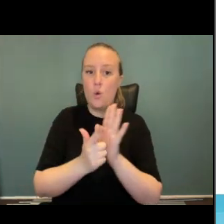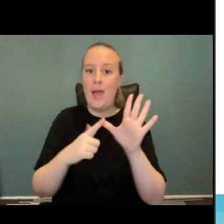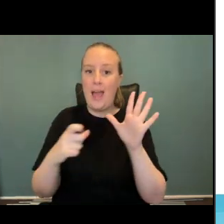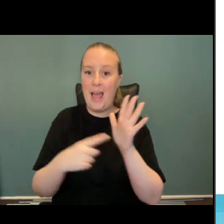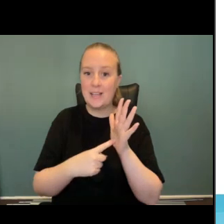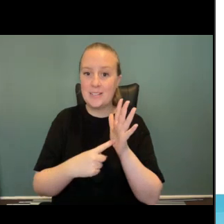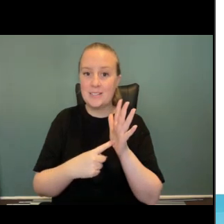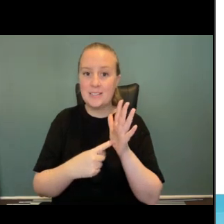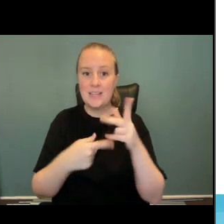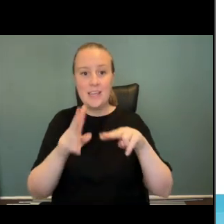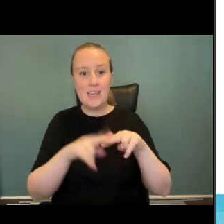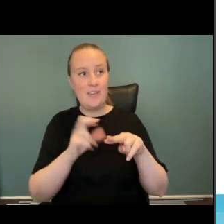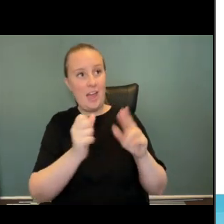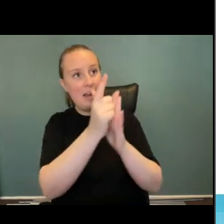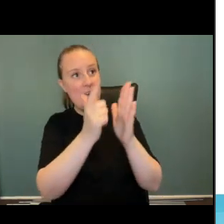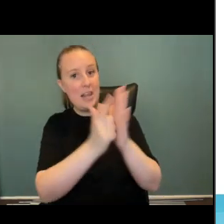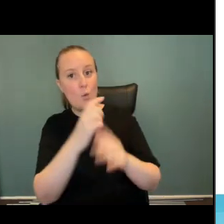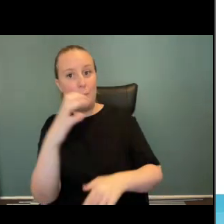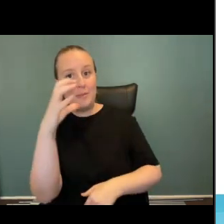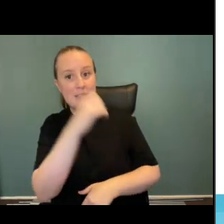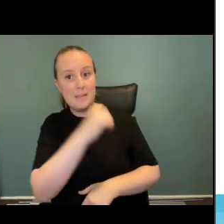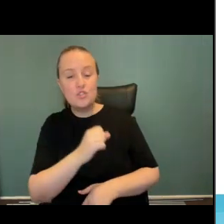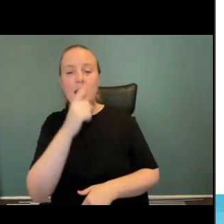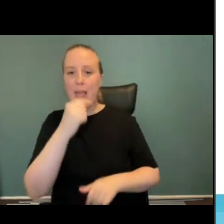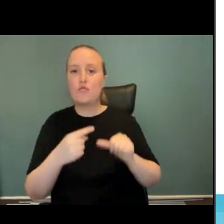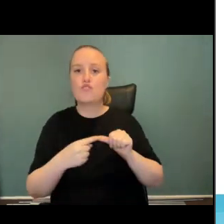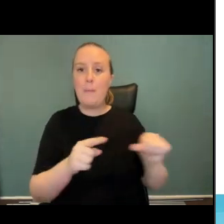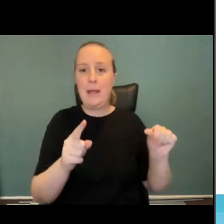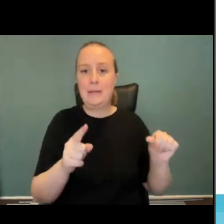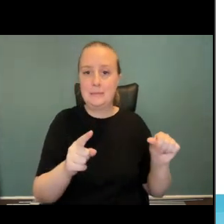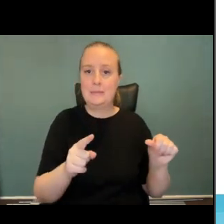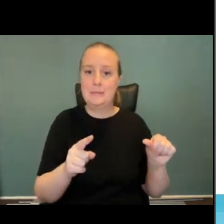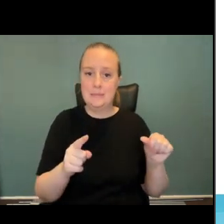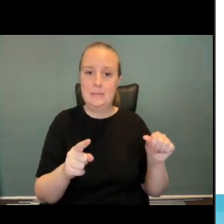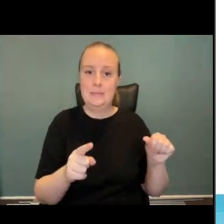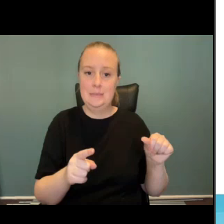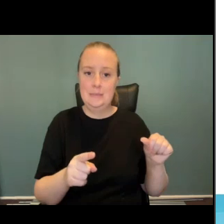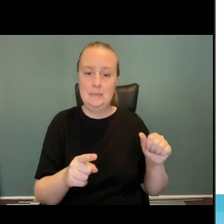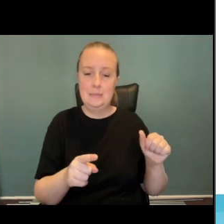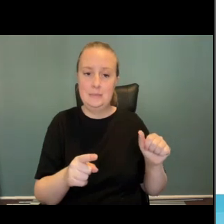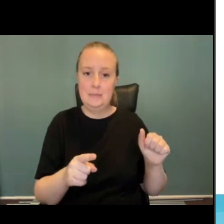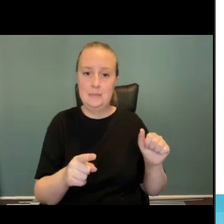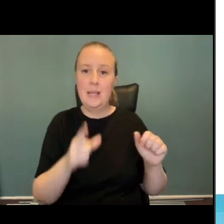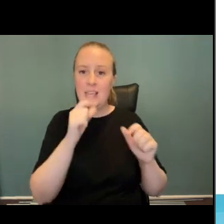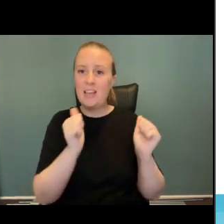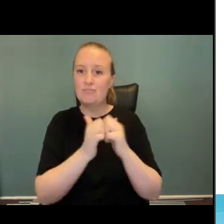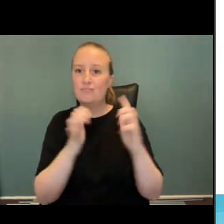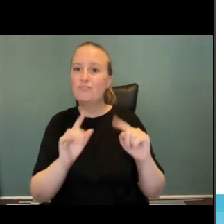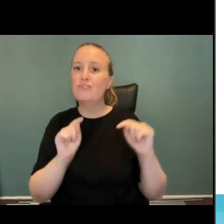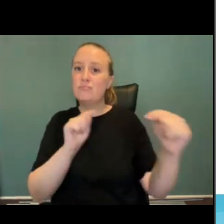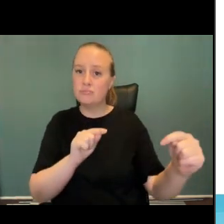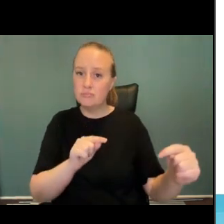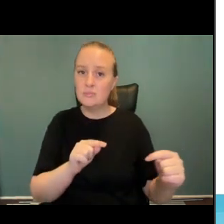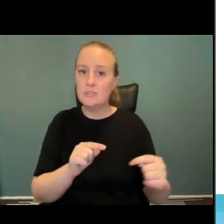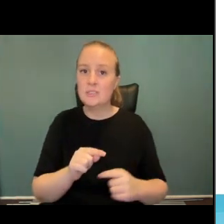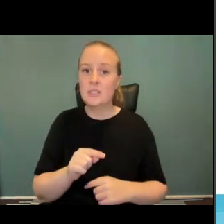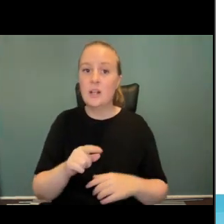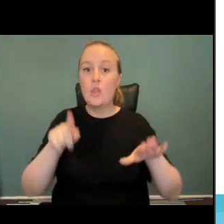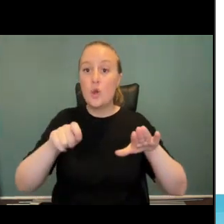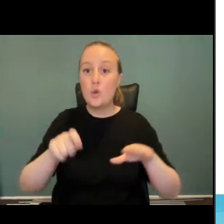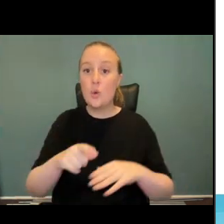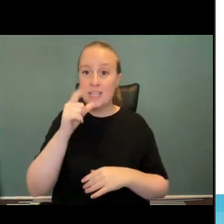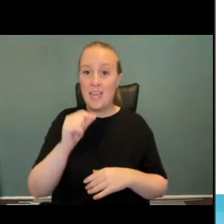what we would be wanting to do. They can declare parentage. So dad, you are the dad.